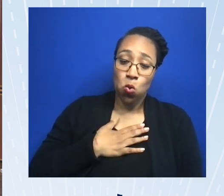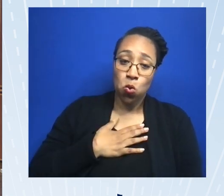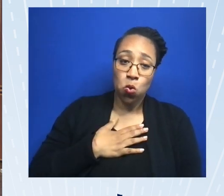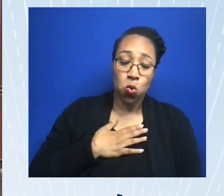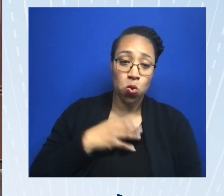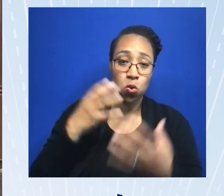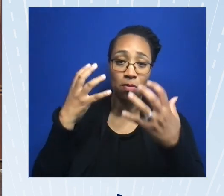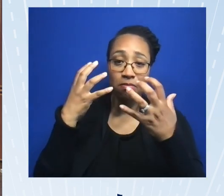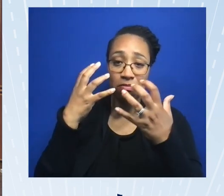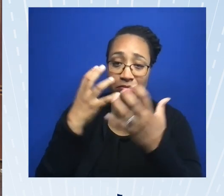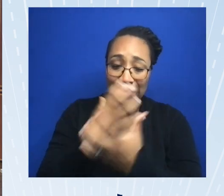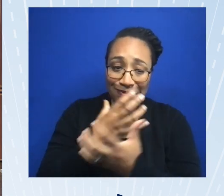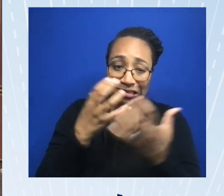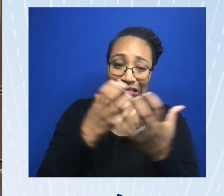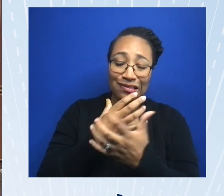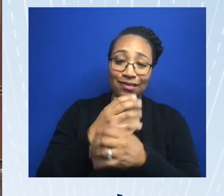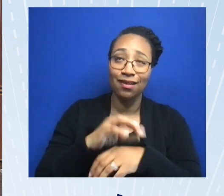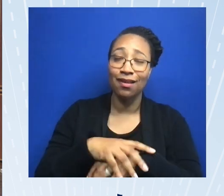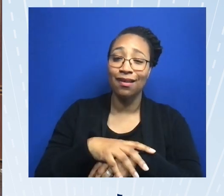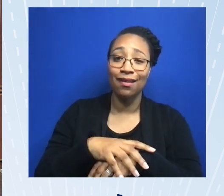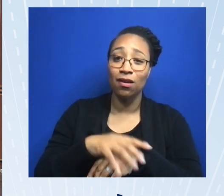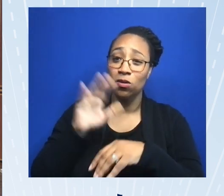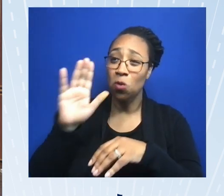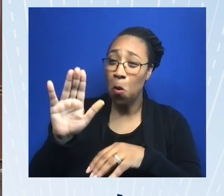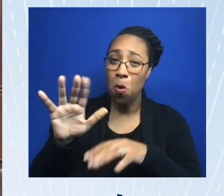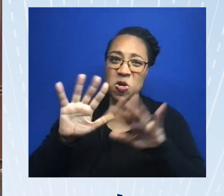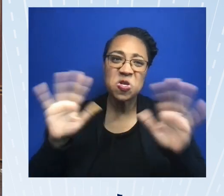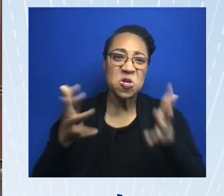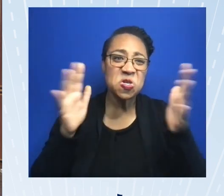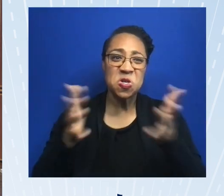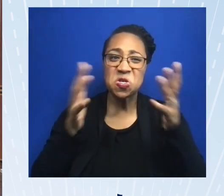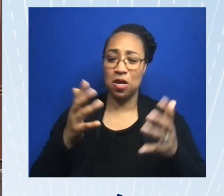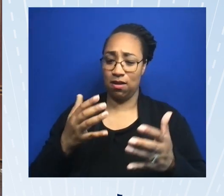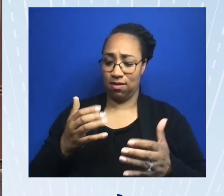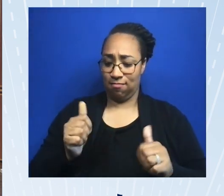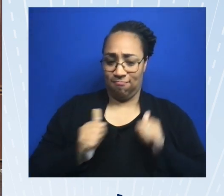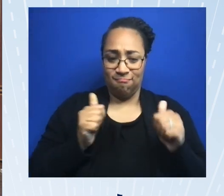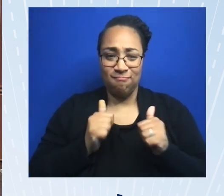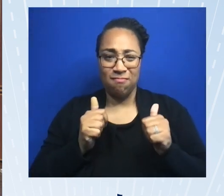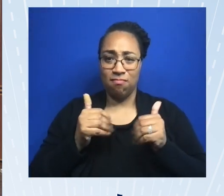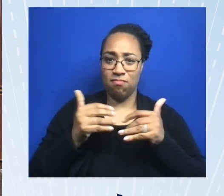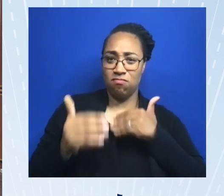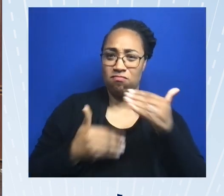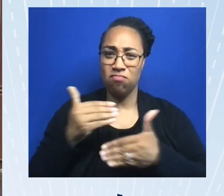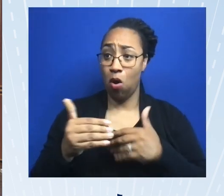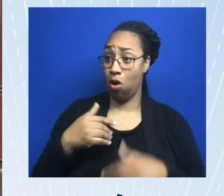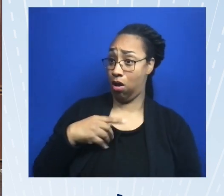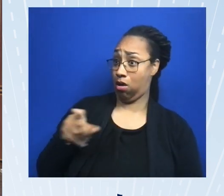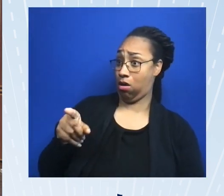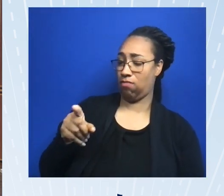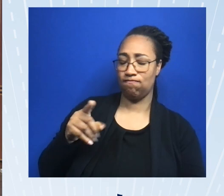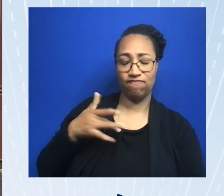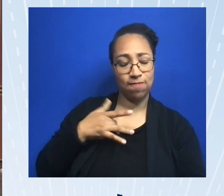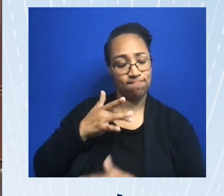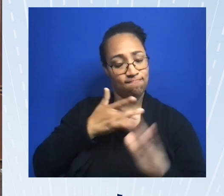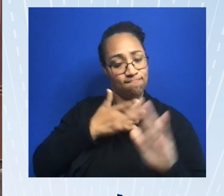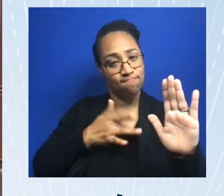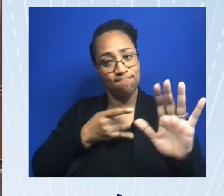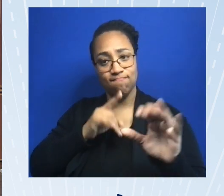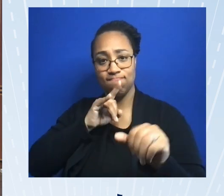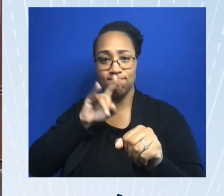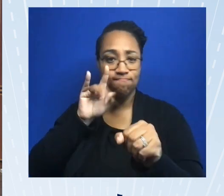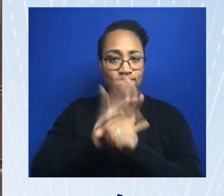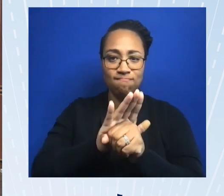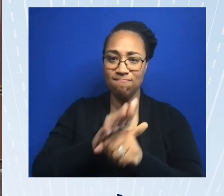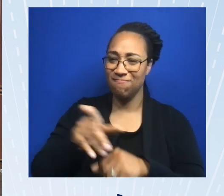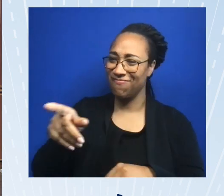take this forward. We will focus on that implementation as relentlessly as you would want us to focus on it. So as